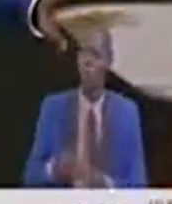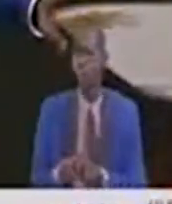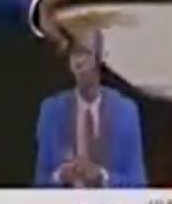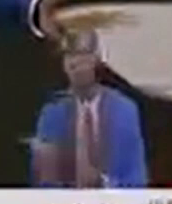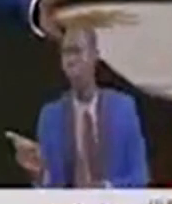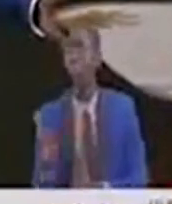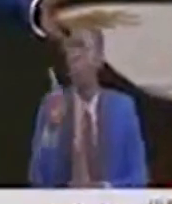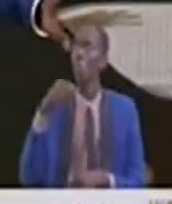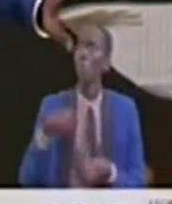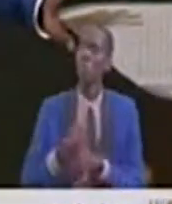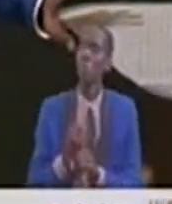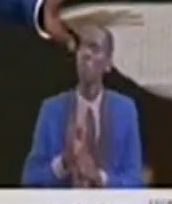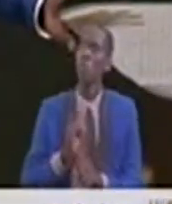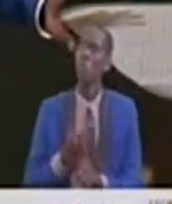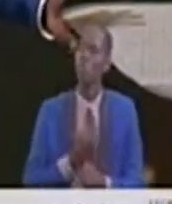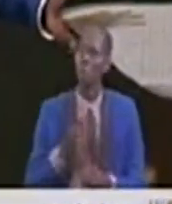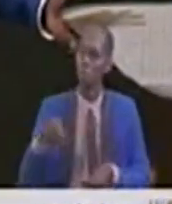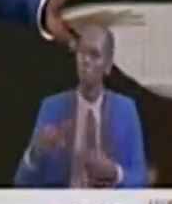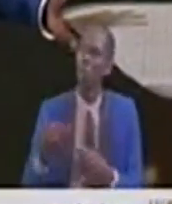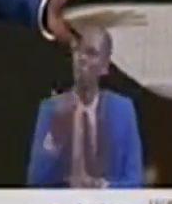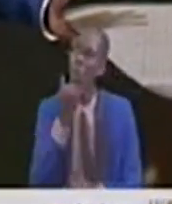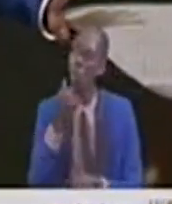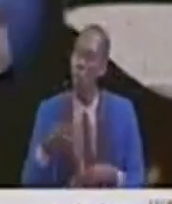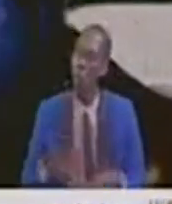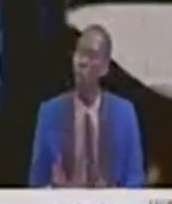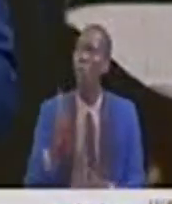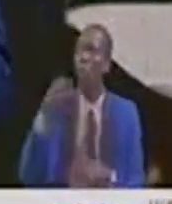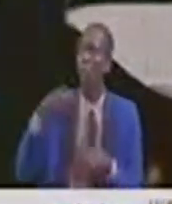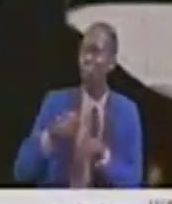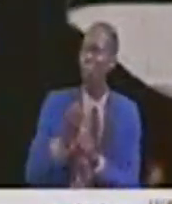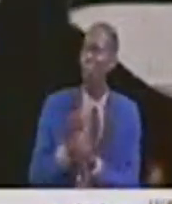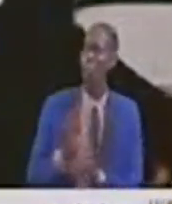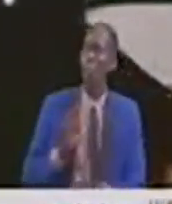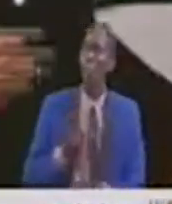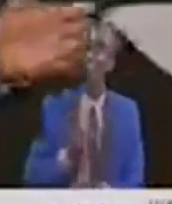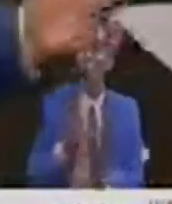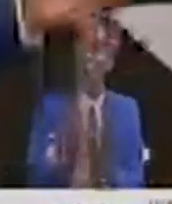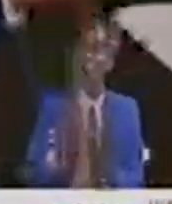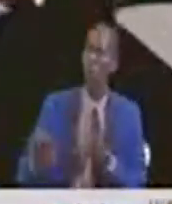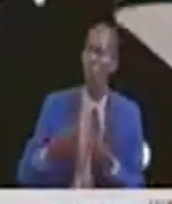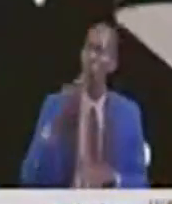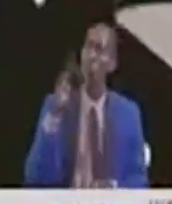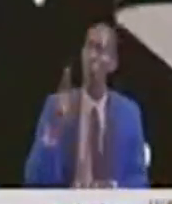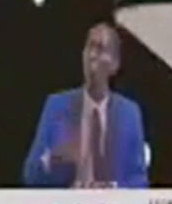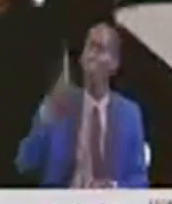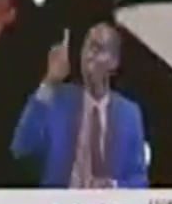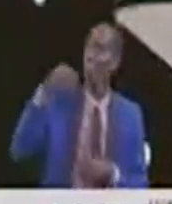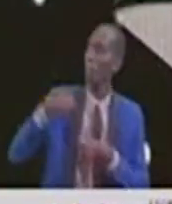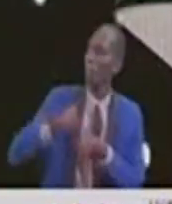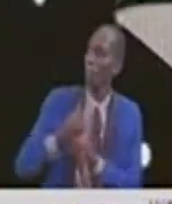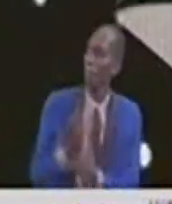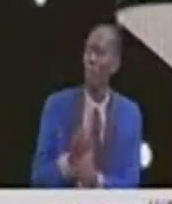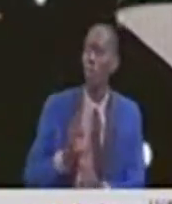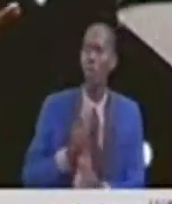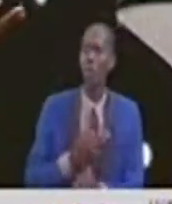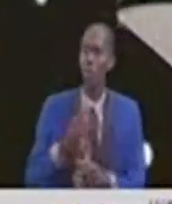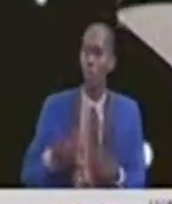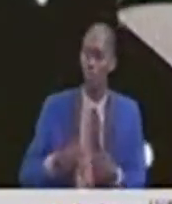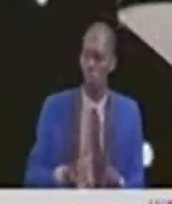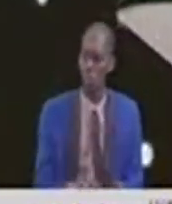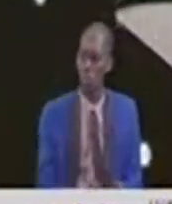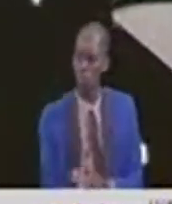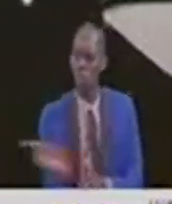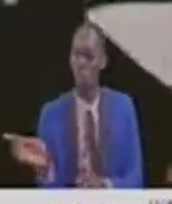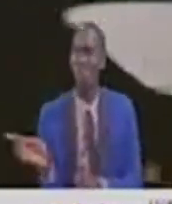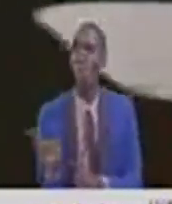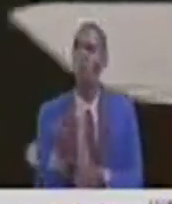us go astray. You made us do evil. You made us depart from your way. How can God